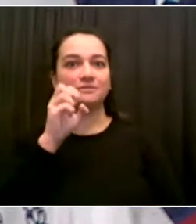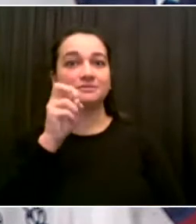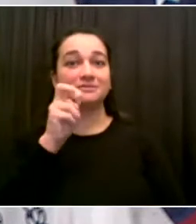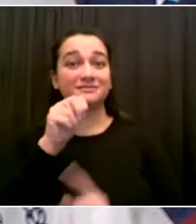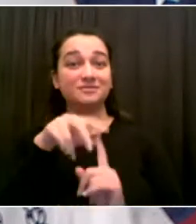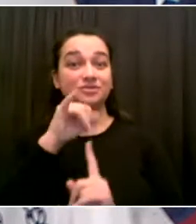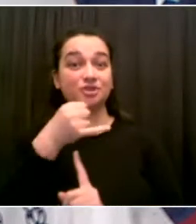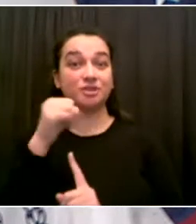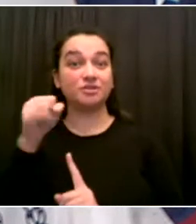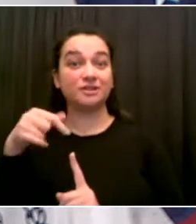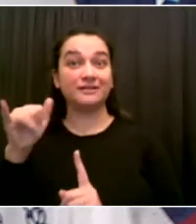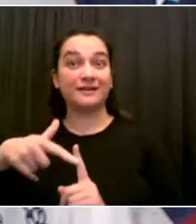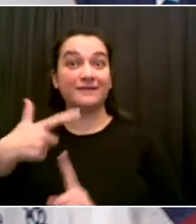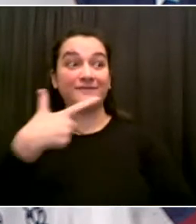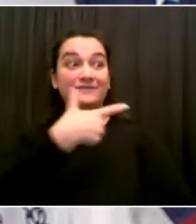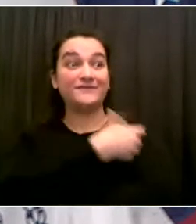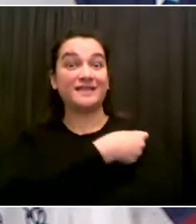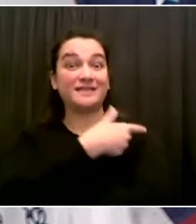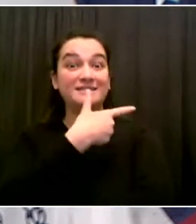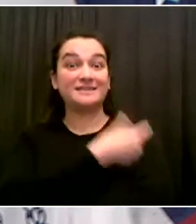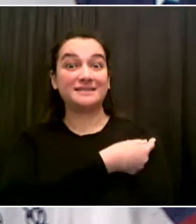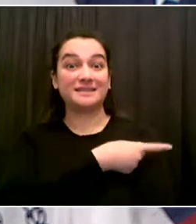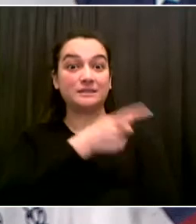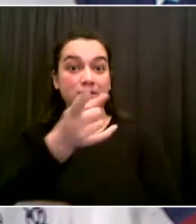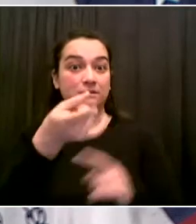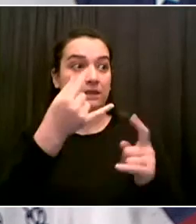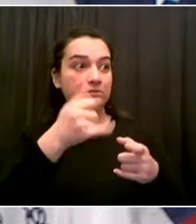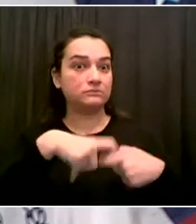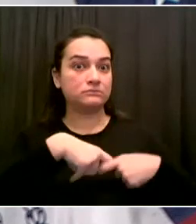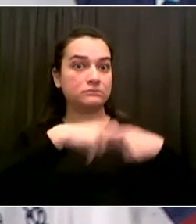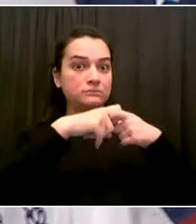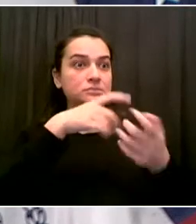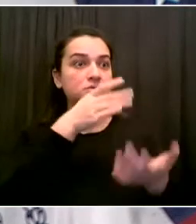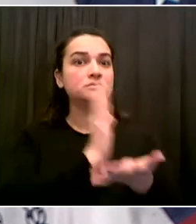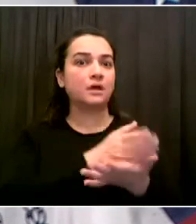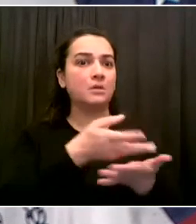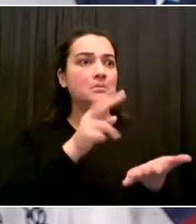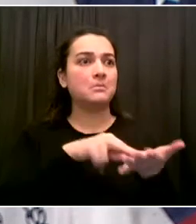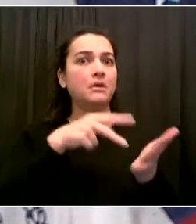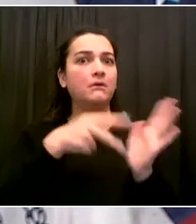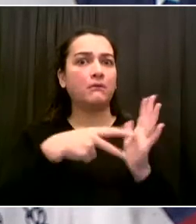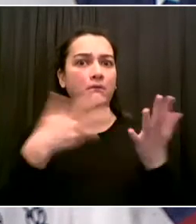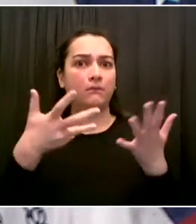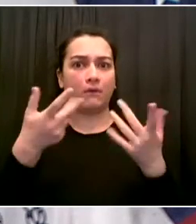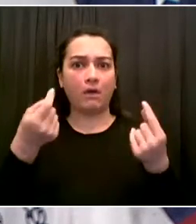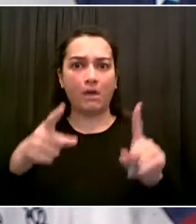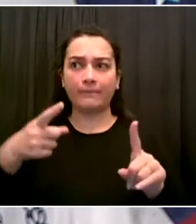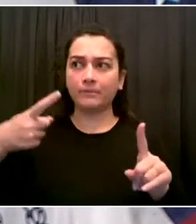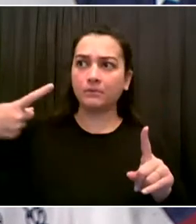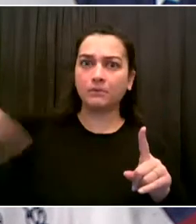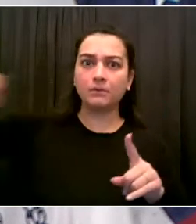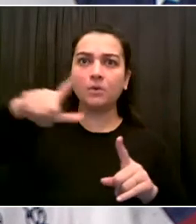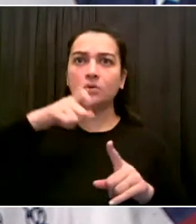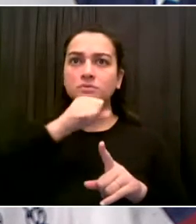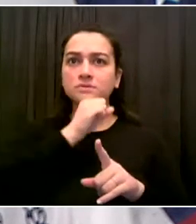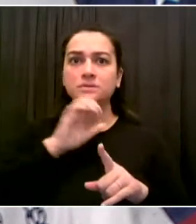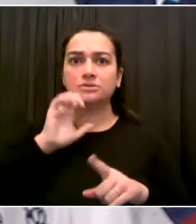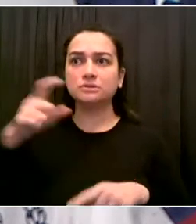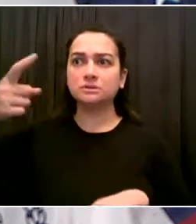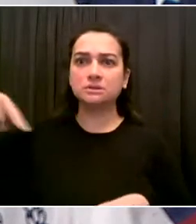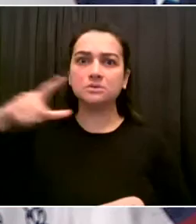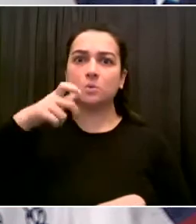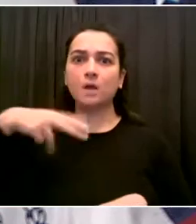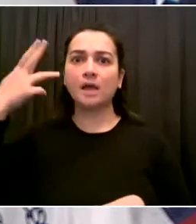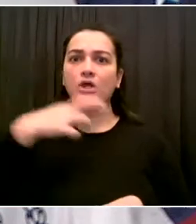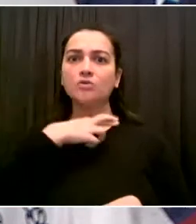of the city vaccination effort that are currently relying on Johnson & Johnson? What do you do with people who had Johnson &